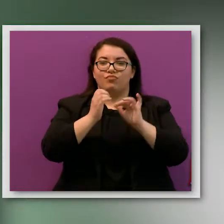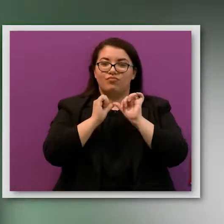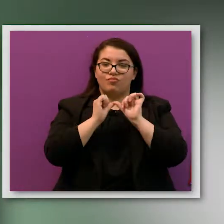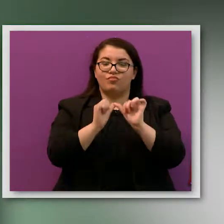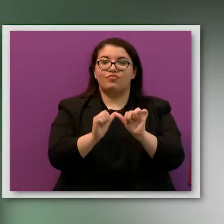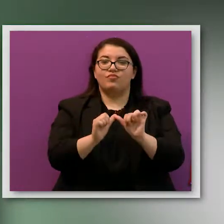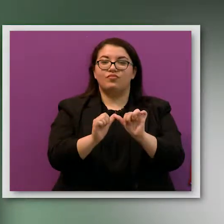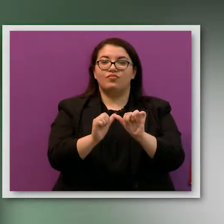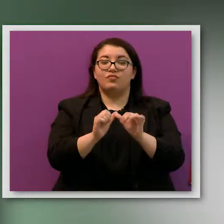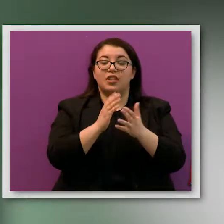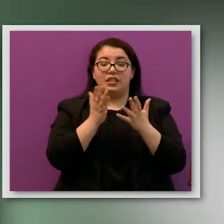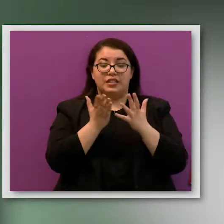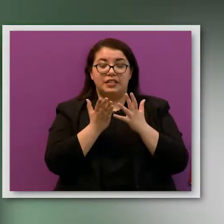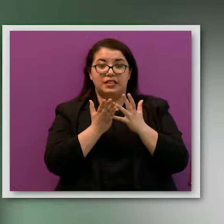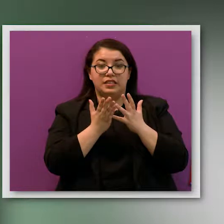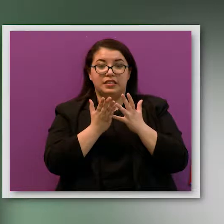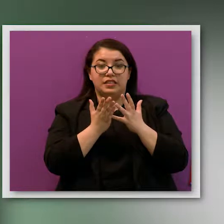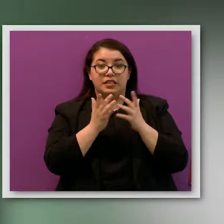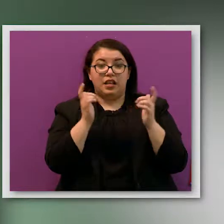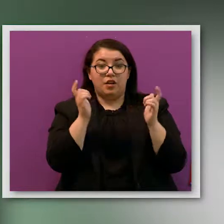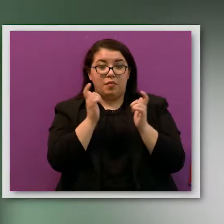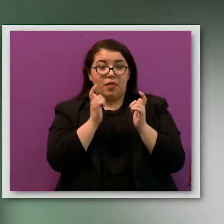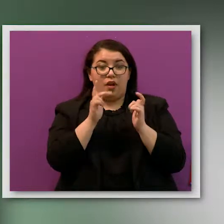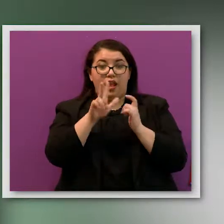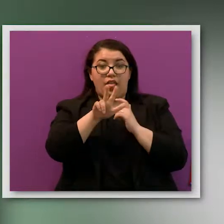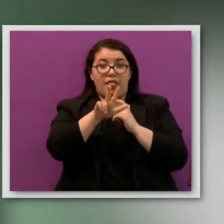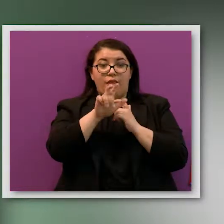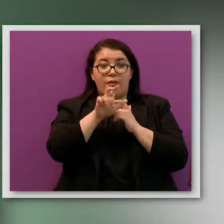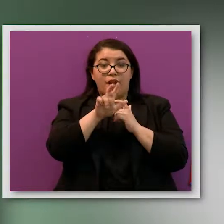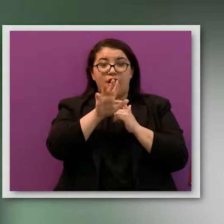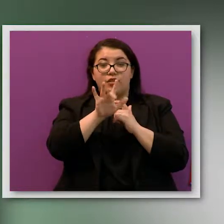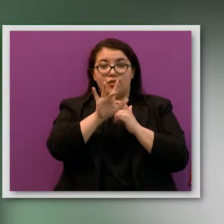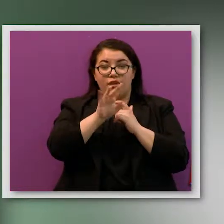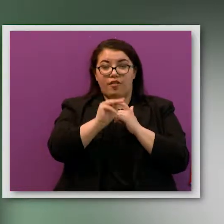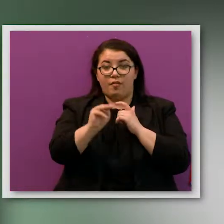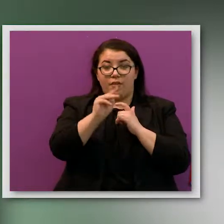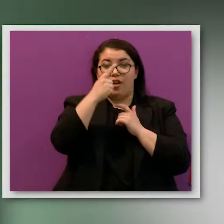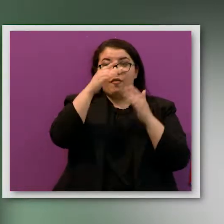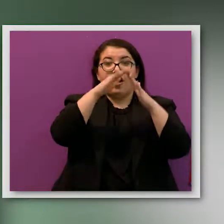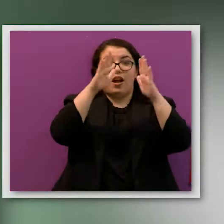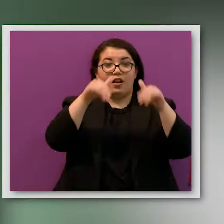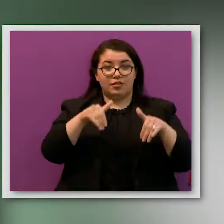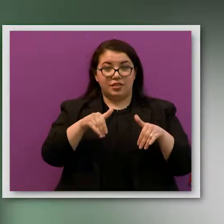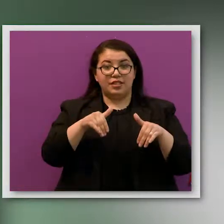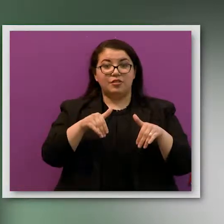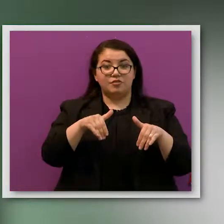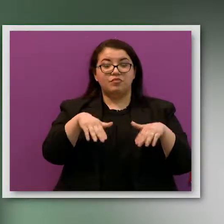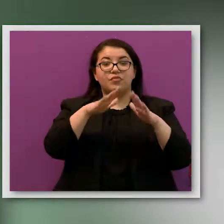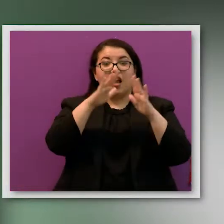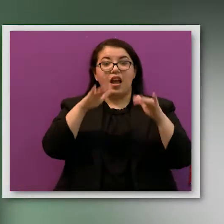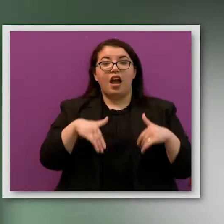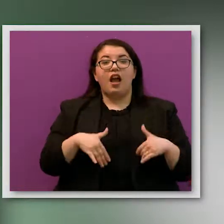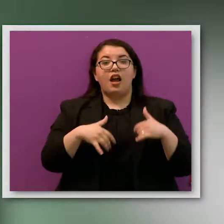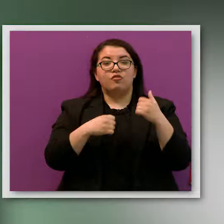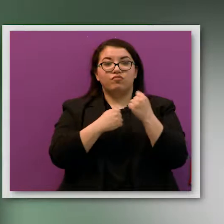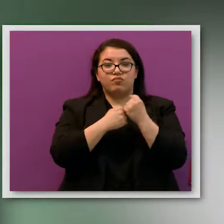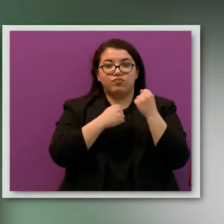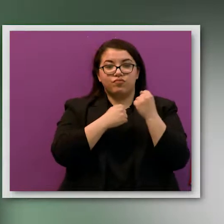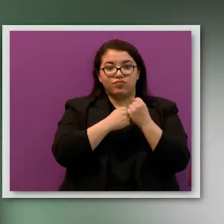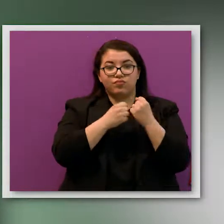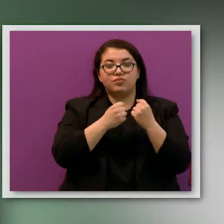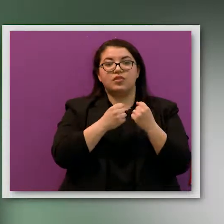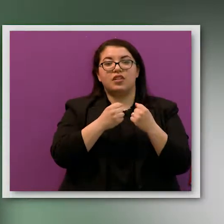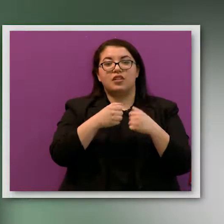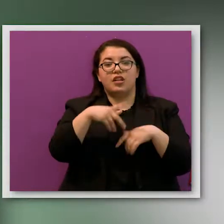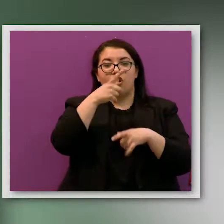a smaller share of about $325 million on housing. This is our Housing Production Trust Fund, where we've invested